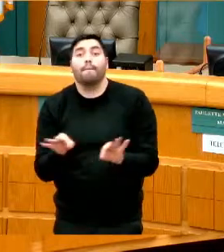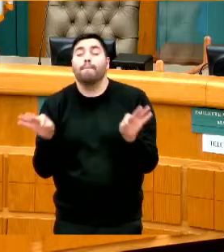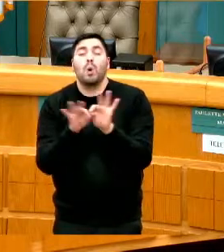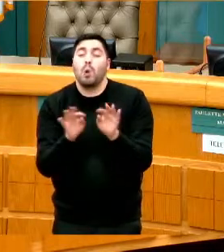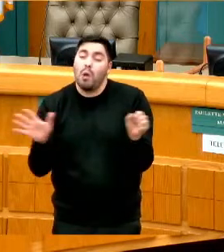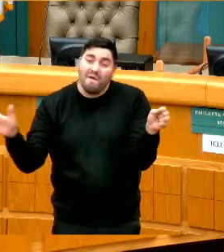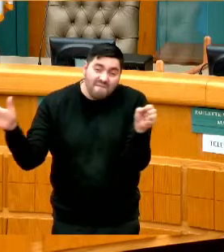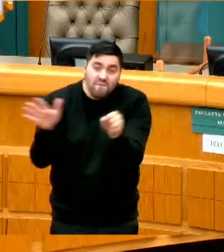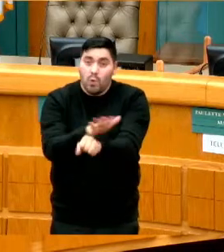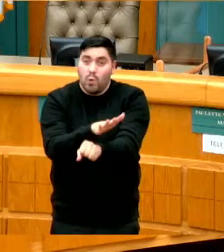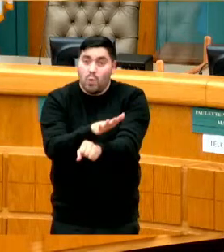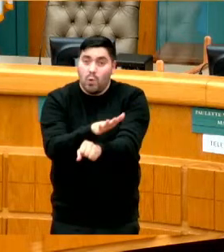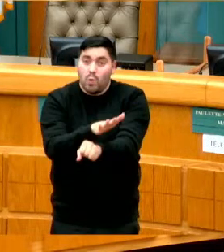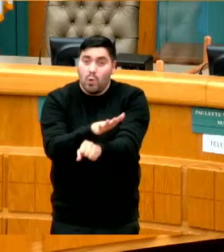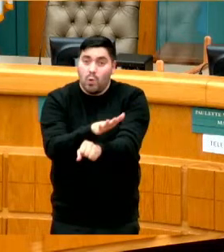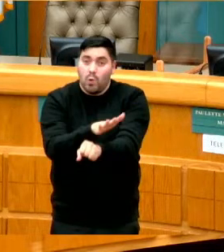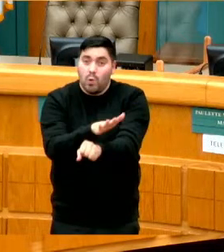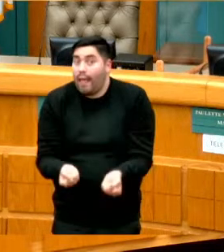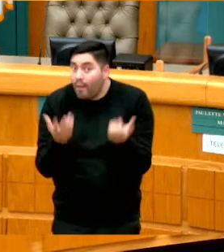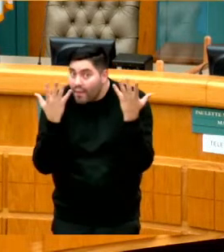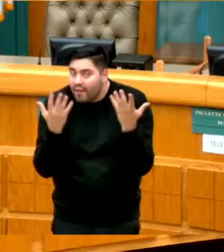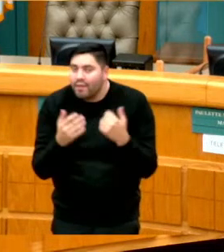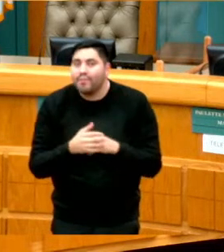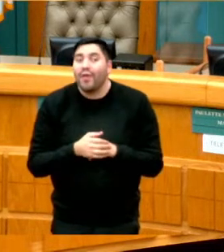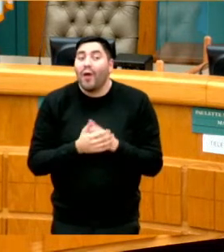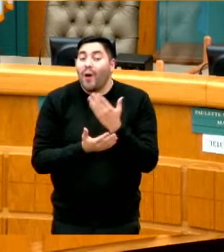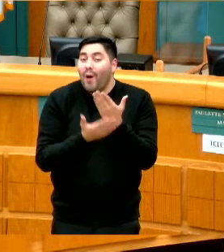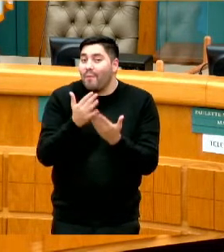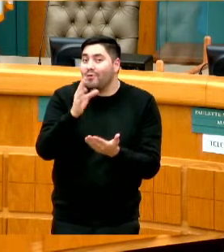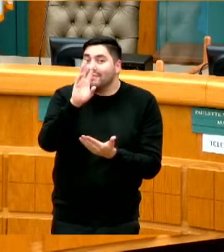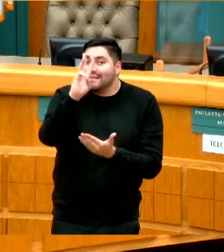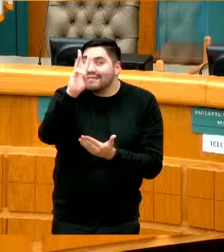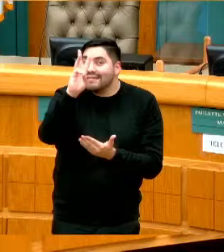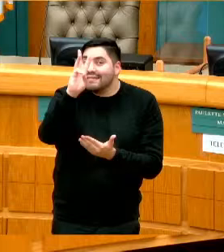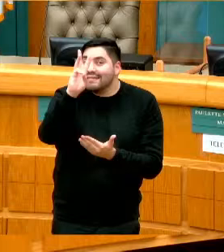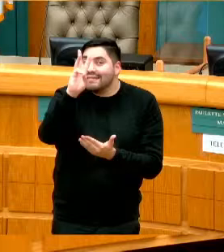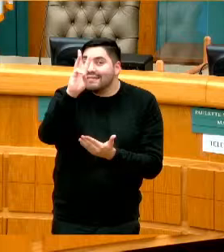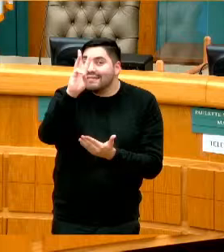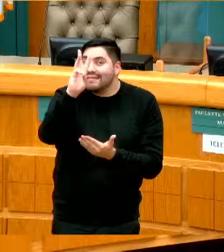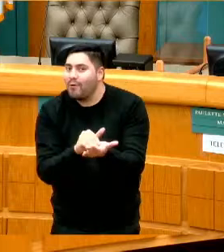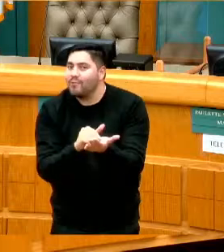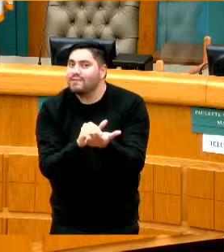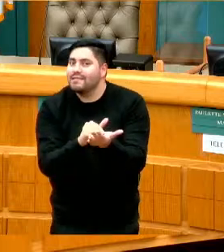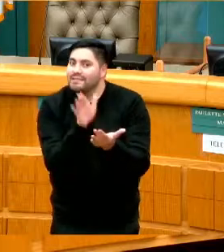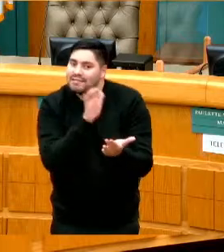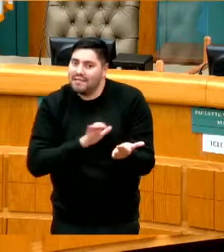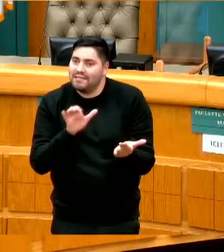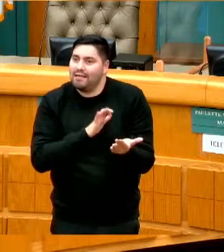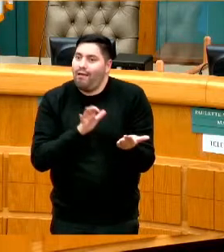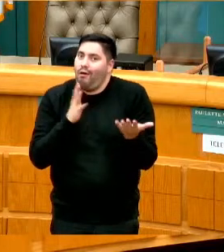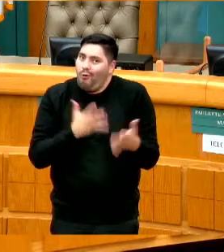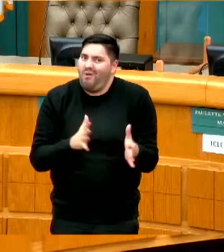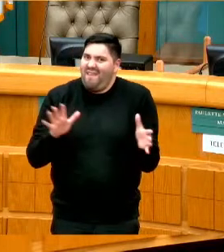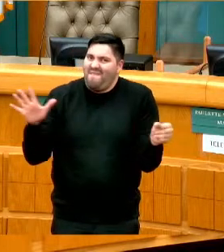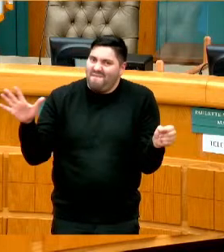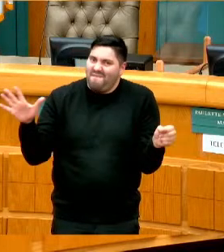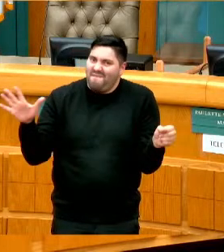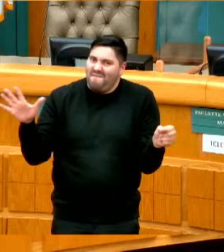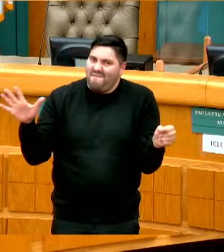fully vaccinated. And that number is almost 61,000 citizens that have been fully